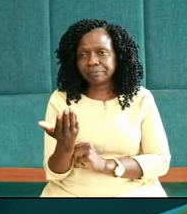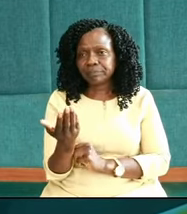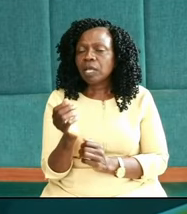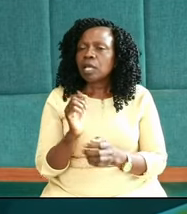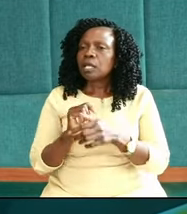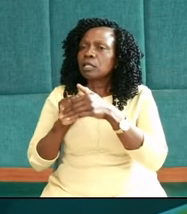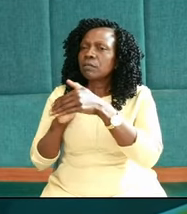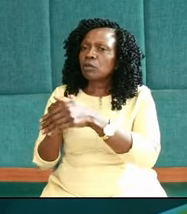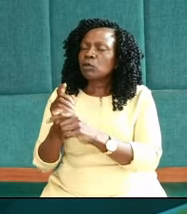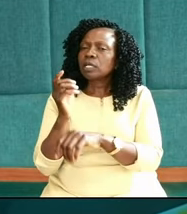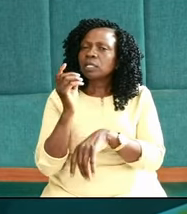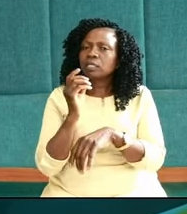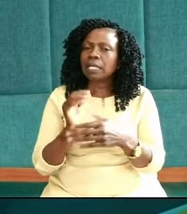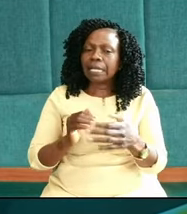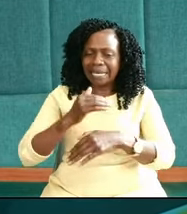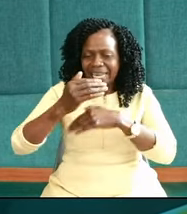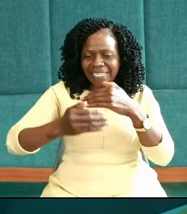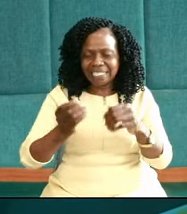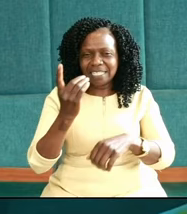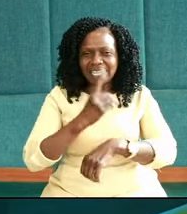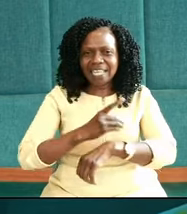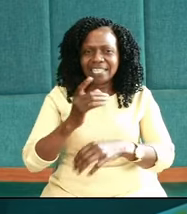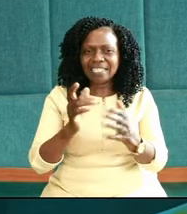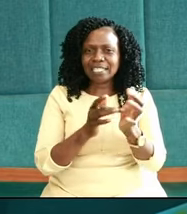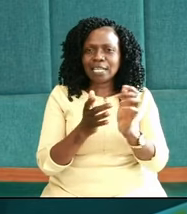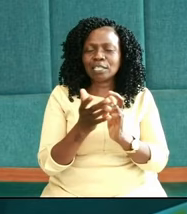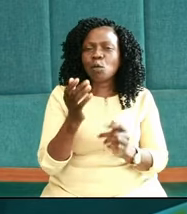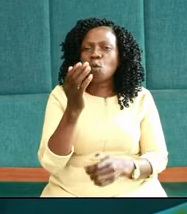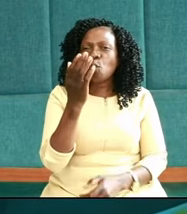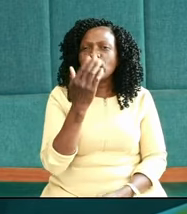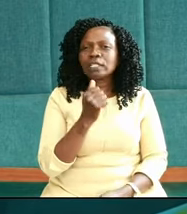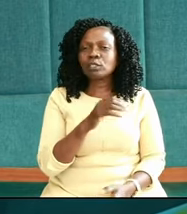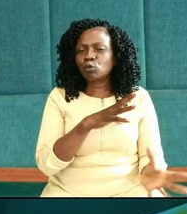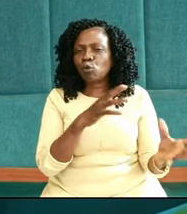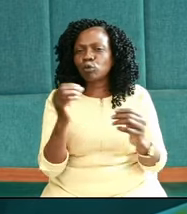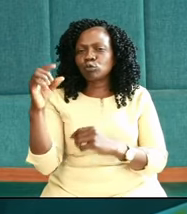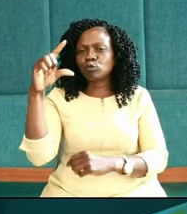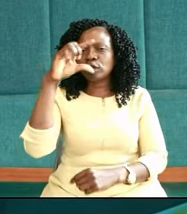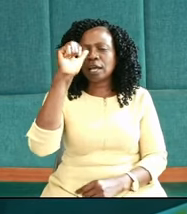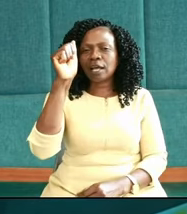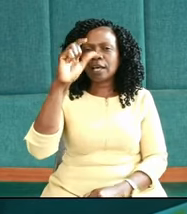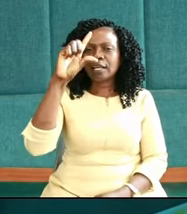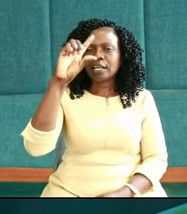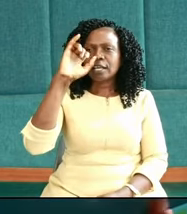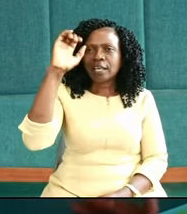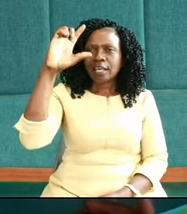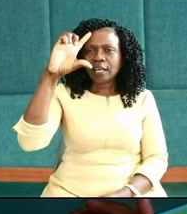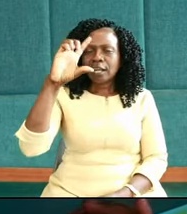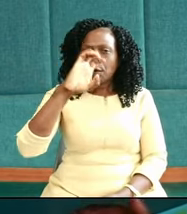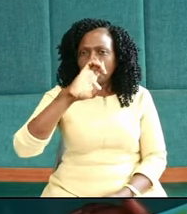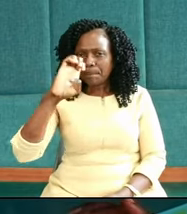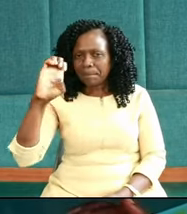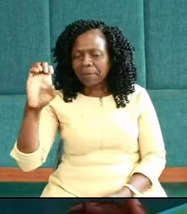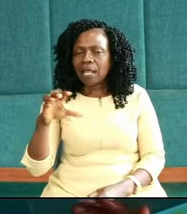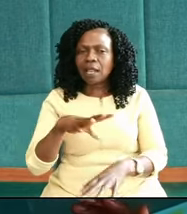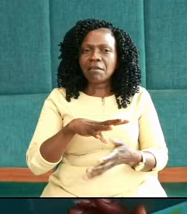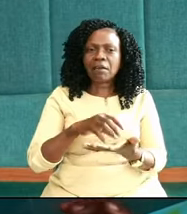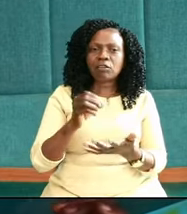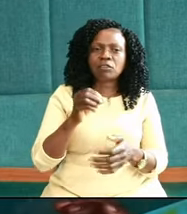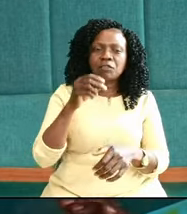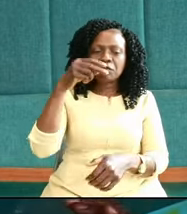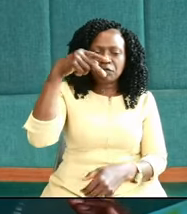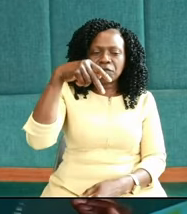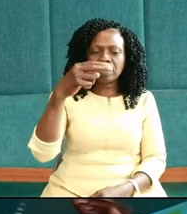The following day, Jesus wanted to go to Galilee and found Philip and said to him, "Follow